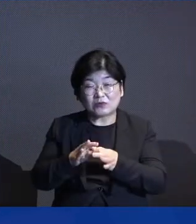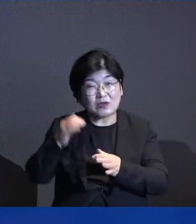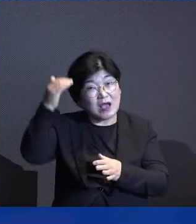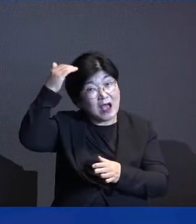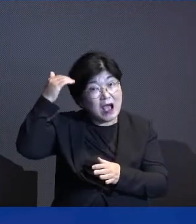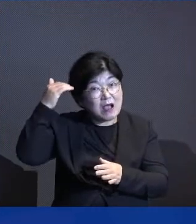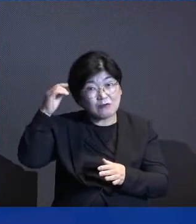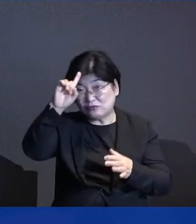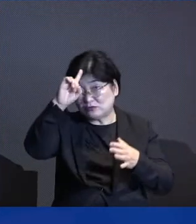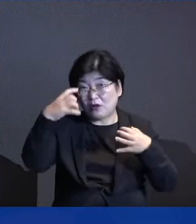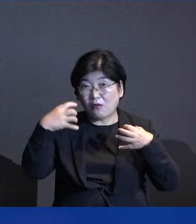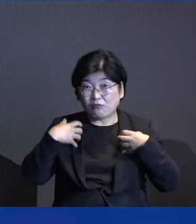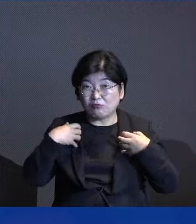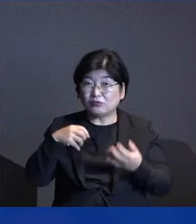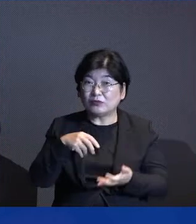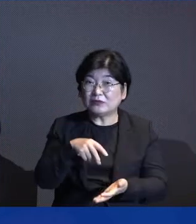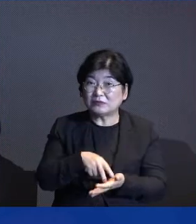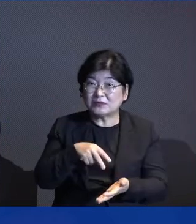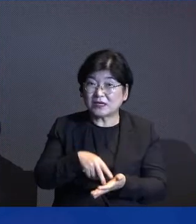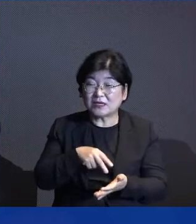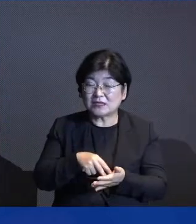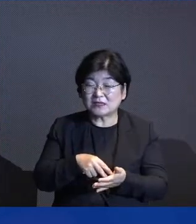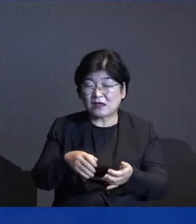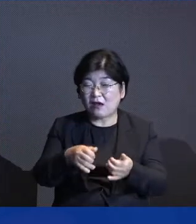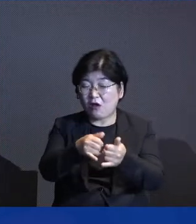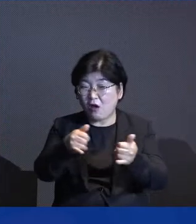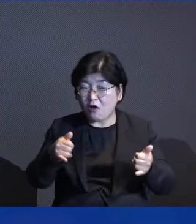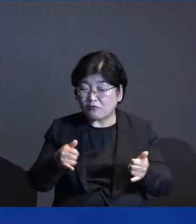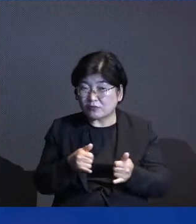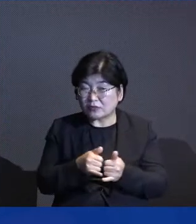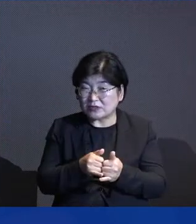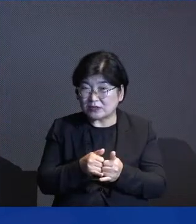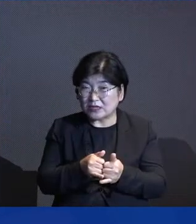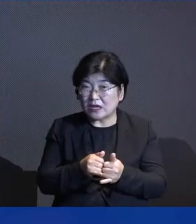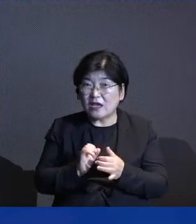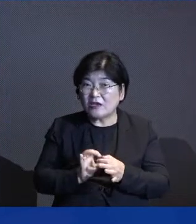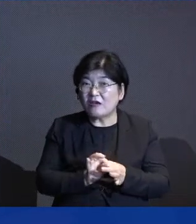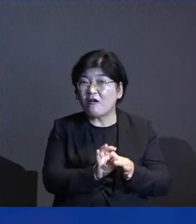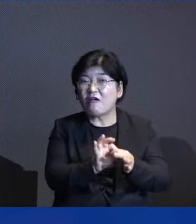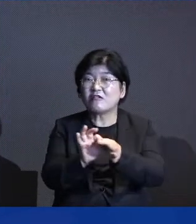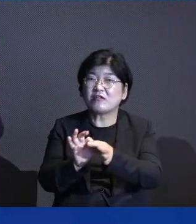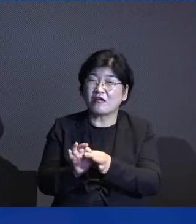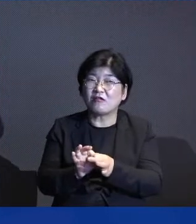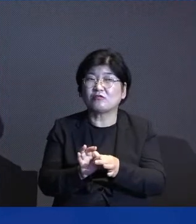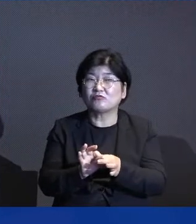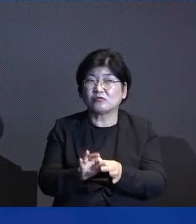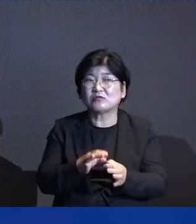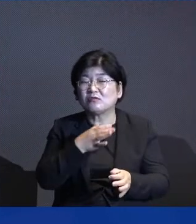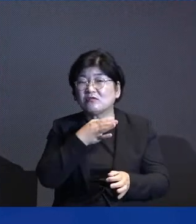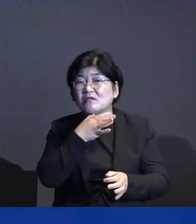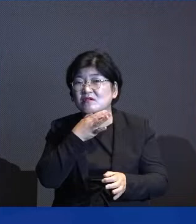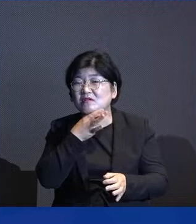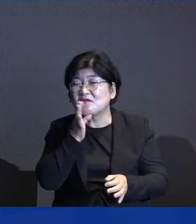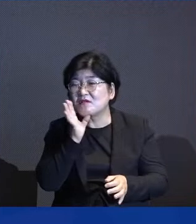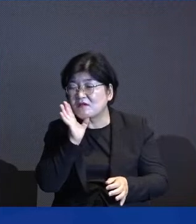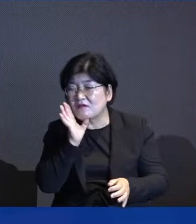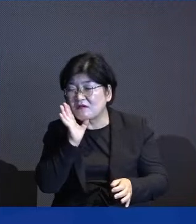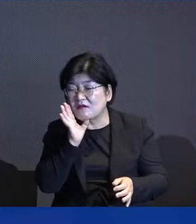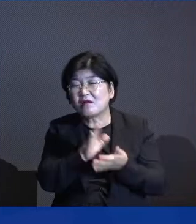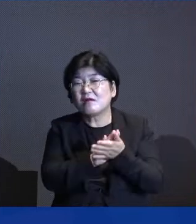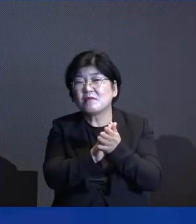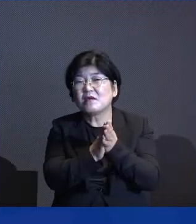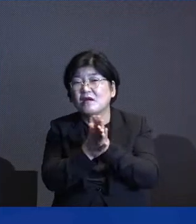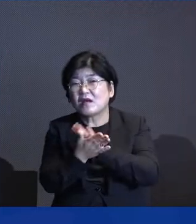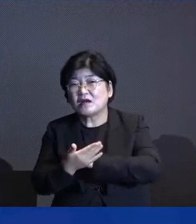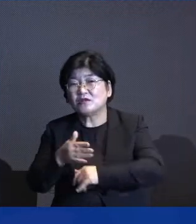place by linking community resources. And this is primarily done by dementia relief